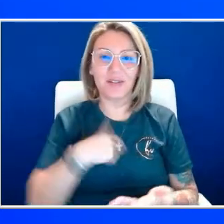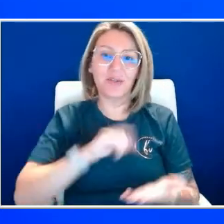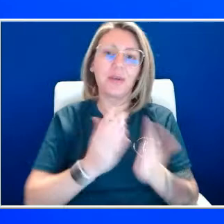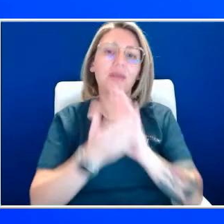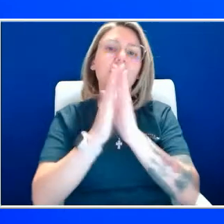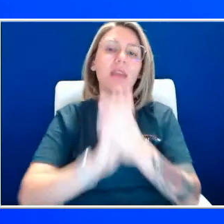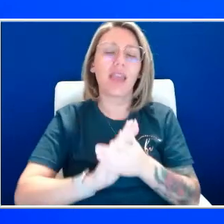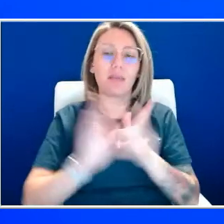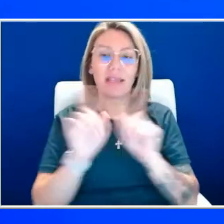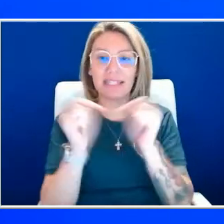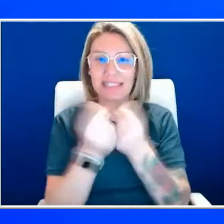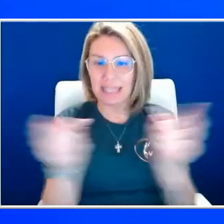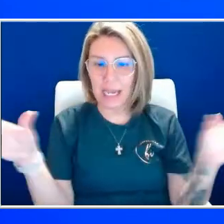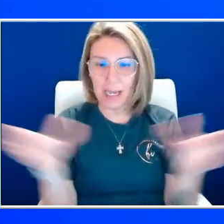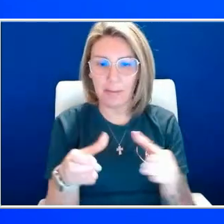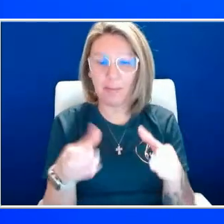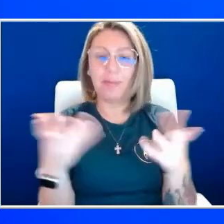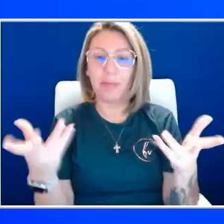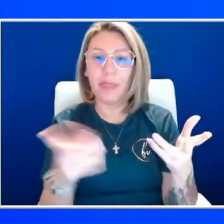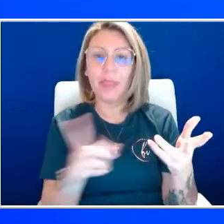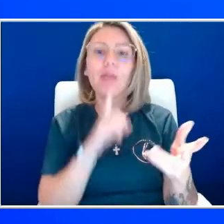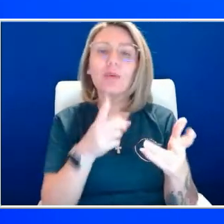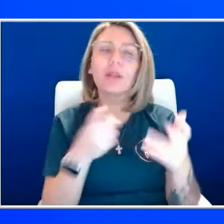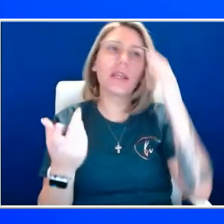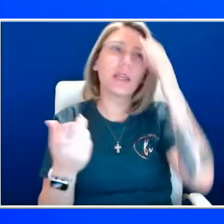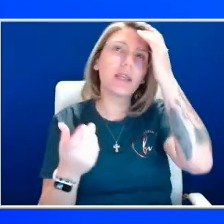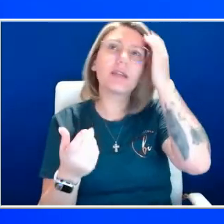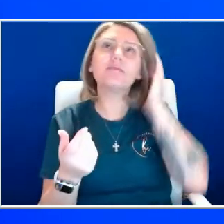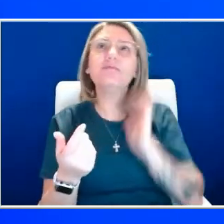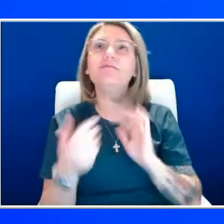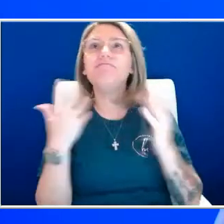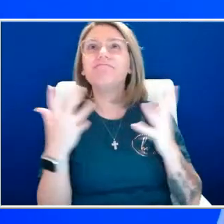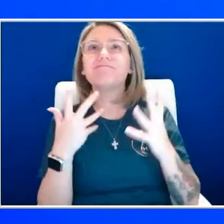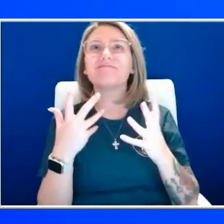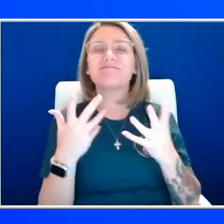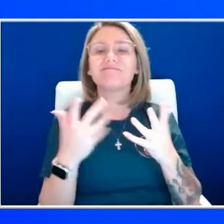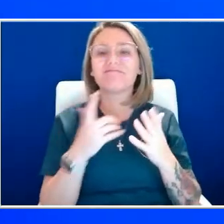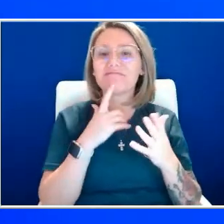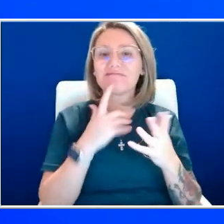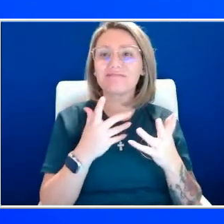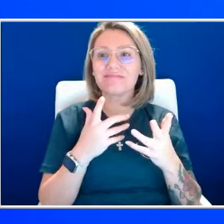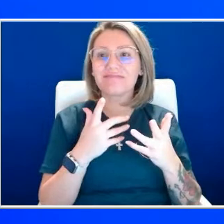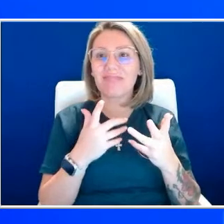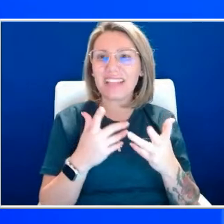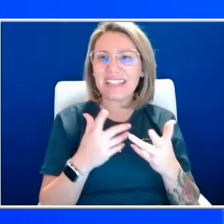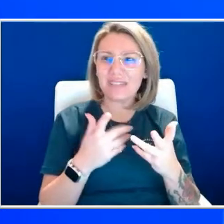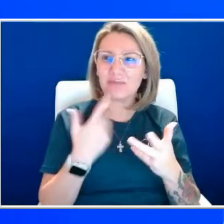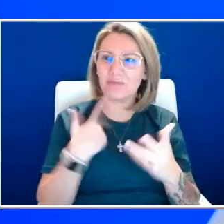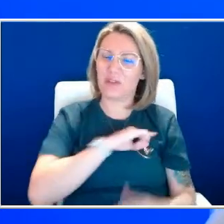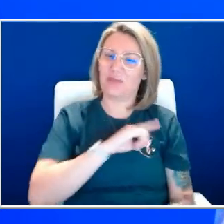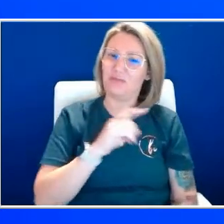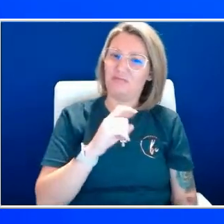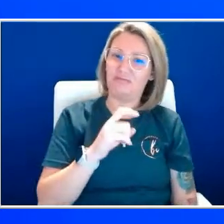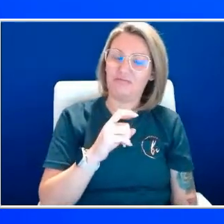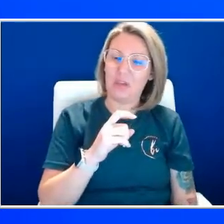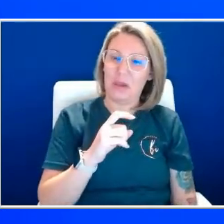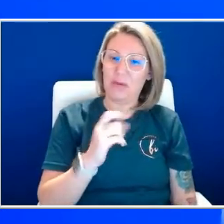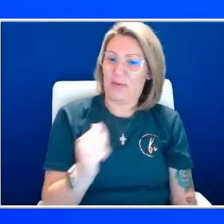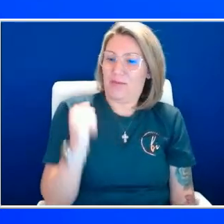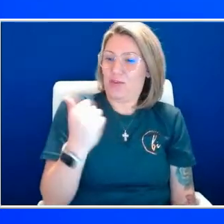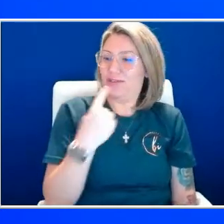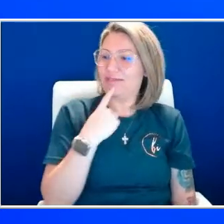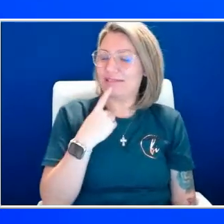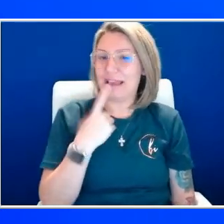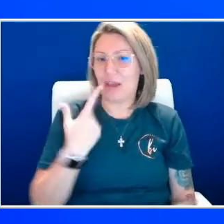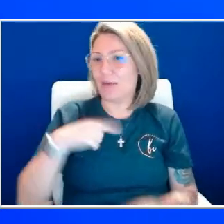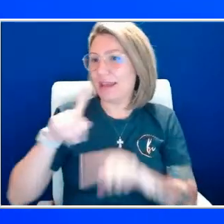became really resistant to say we cannot do it. We previously would say we cannot do it, find a